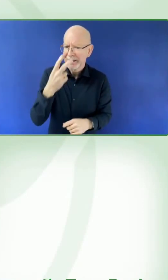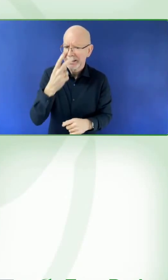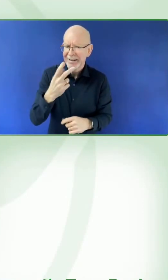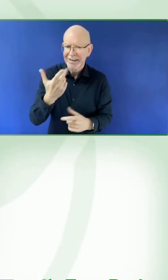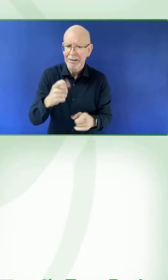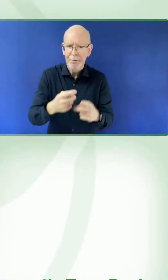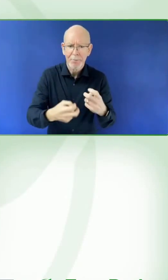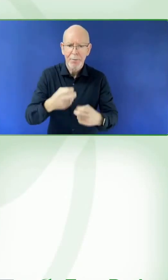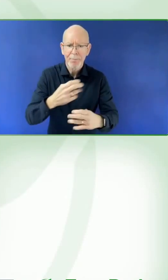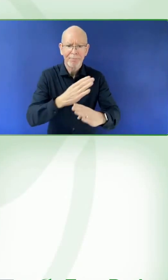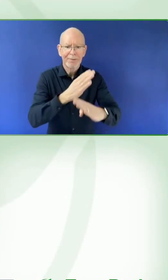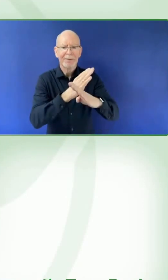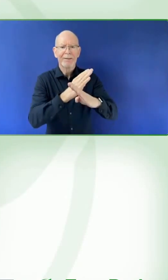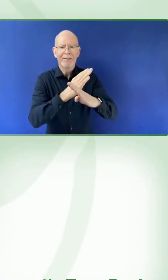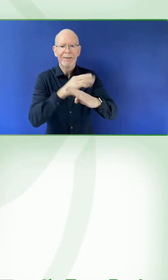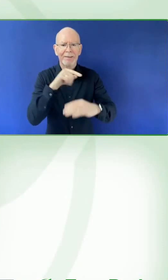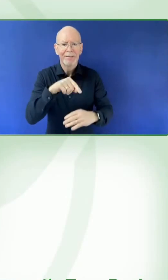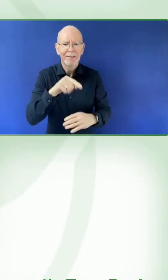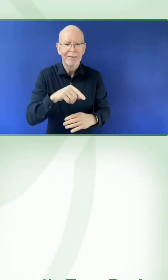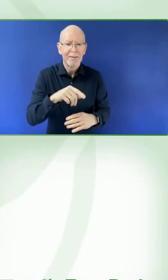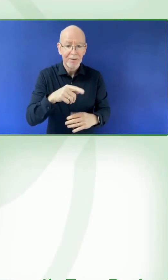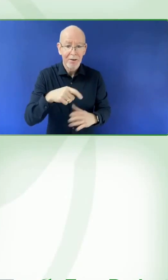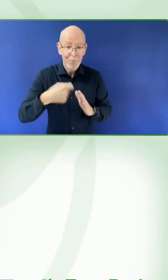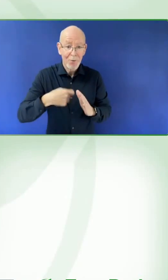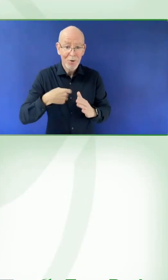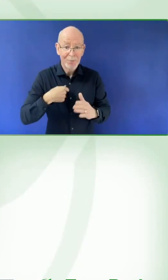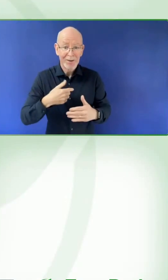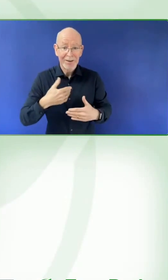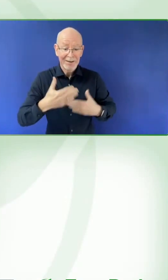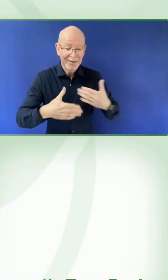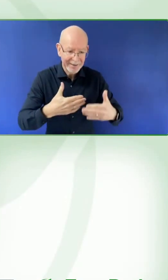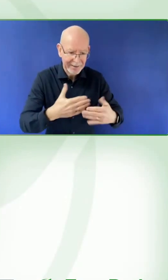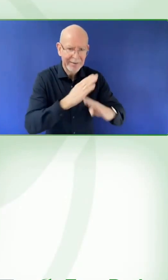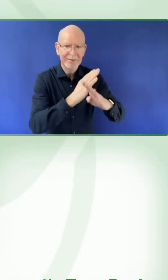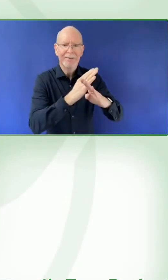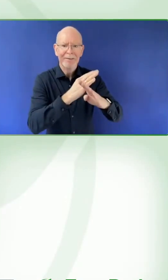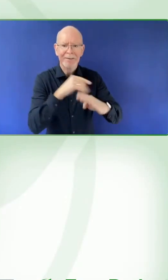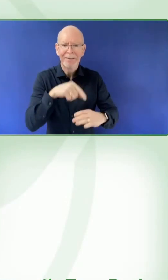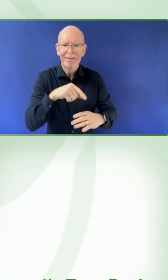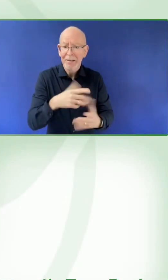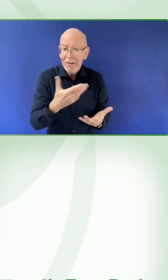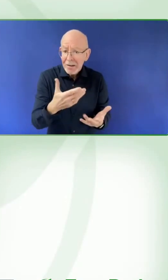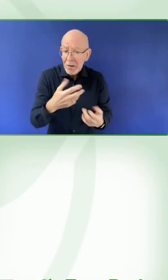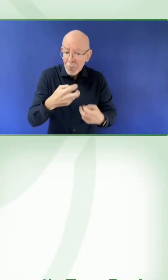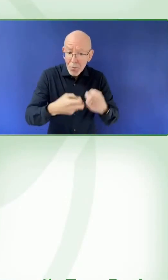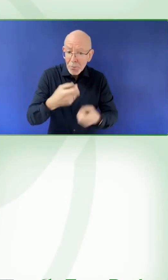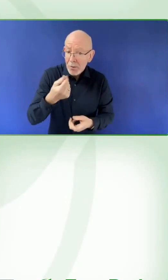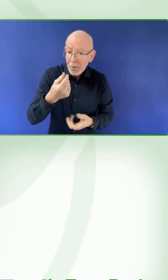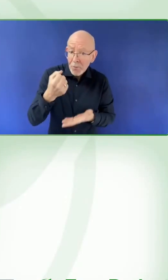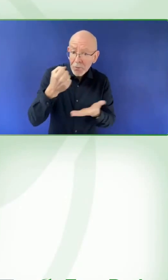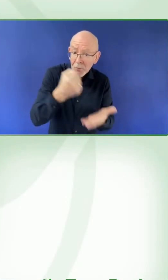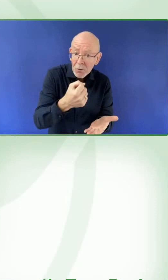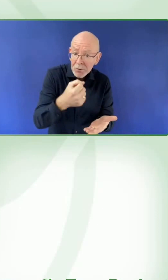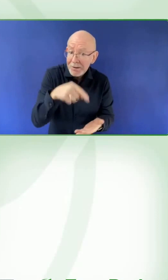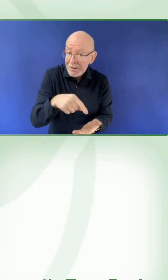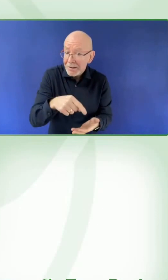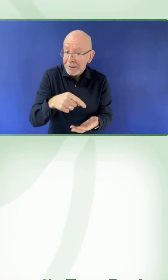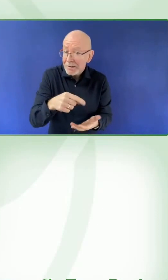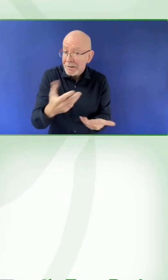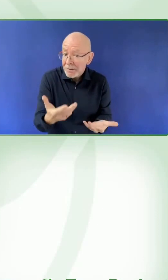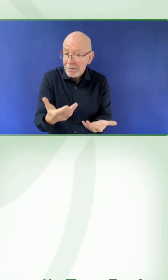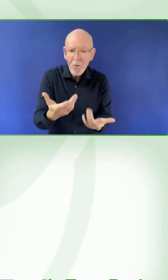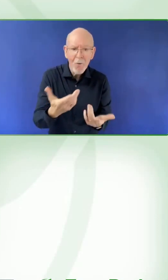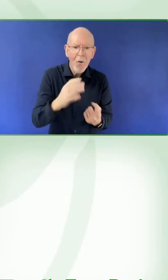of participants, political factors, or other ableist kinds of factors that come